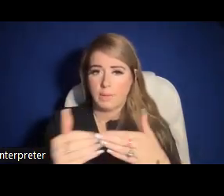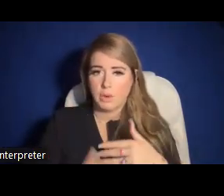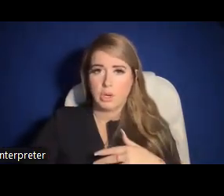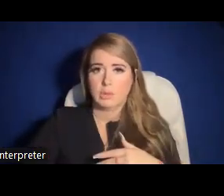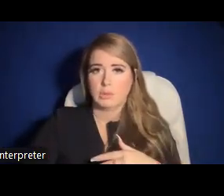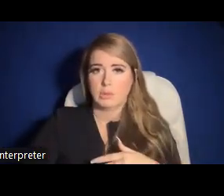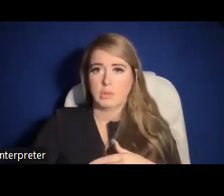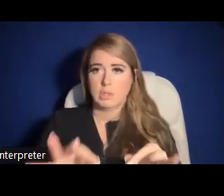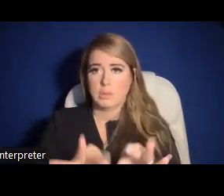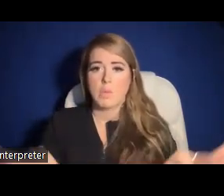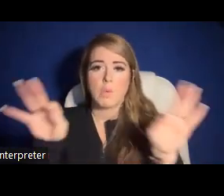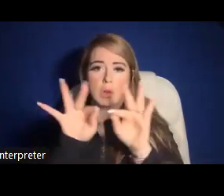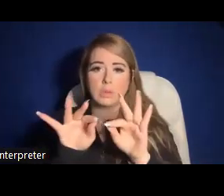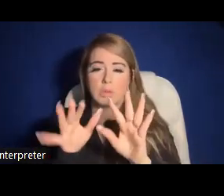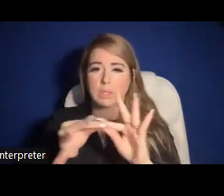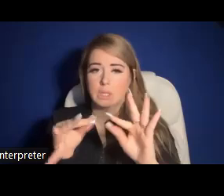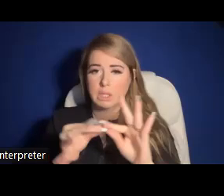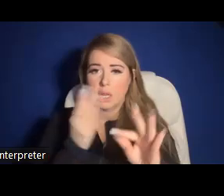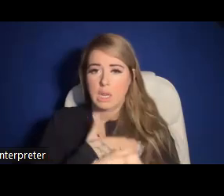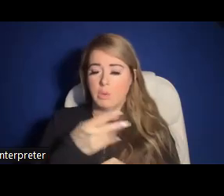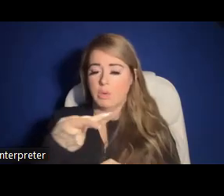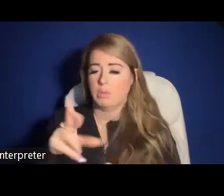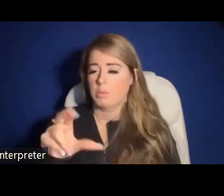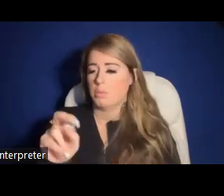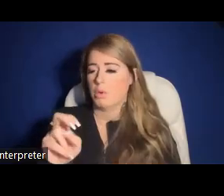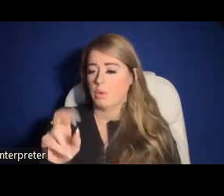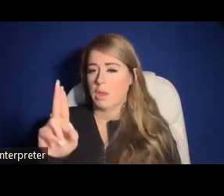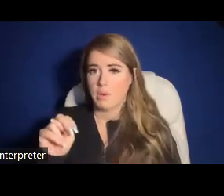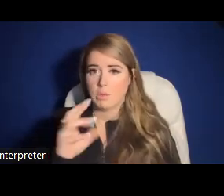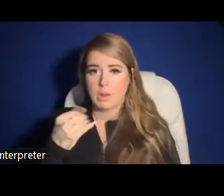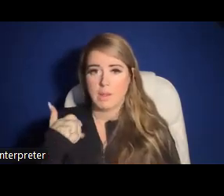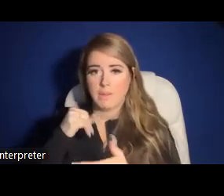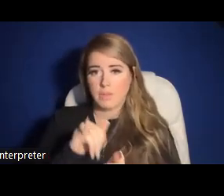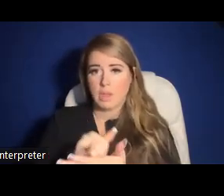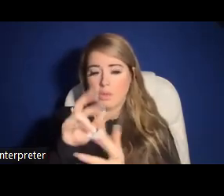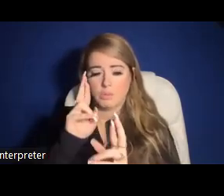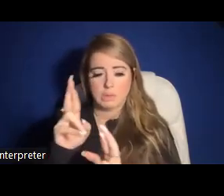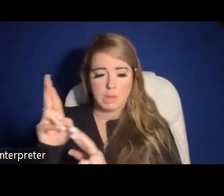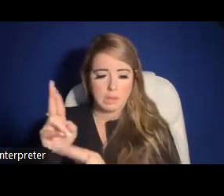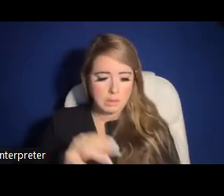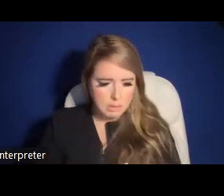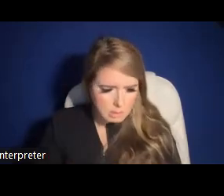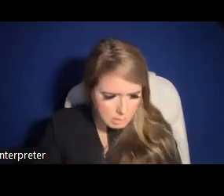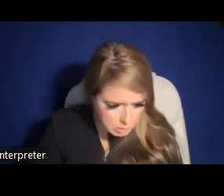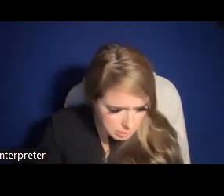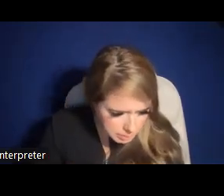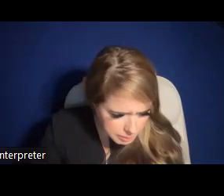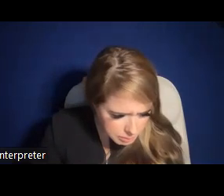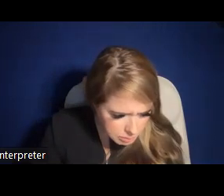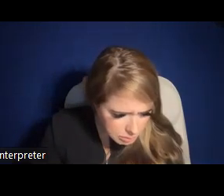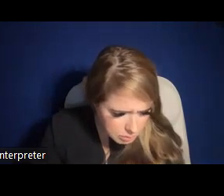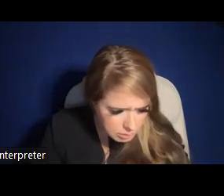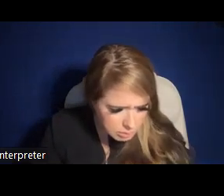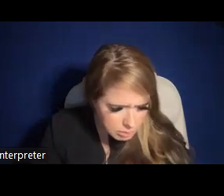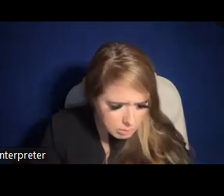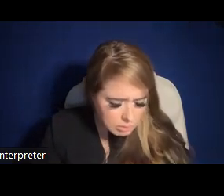like being able to state our pronouns and having those pronouns respected by people like in the